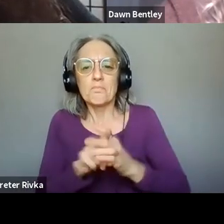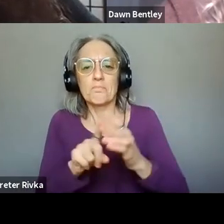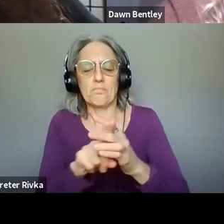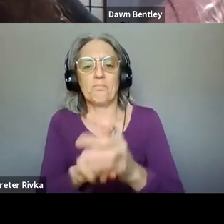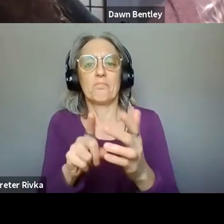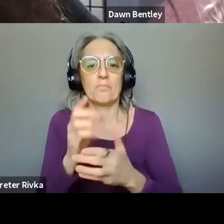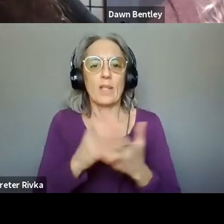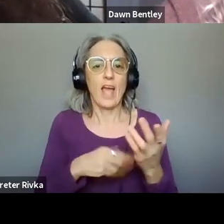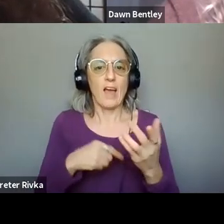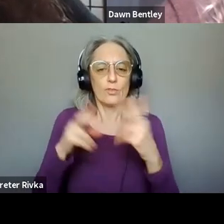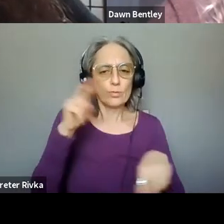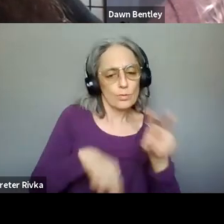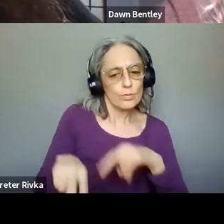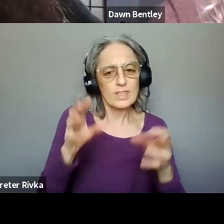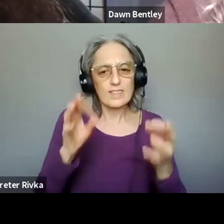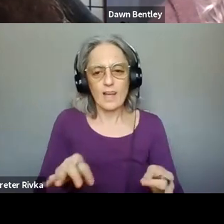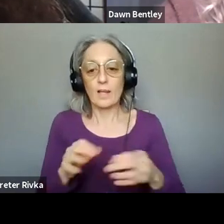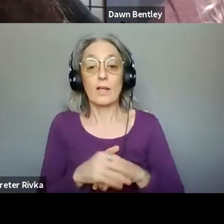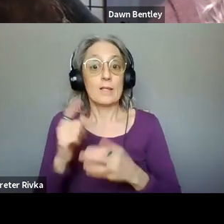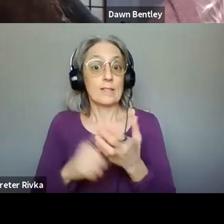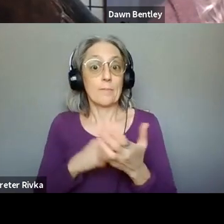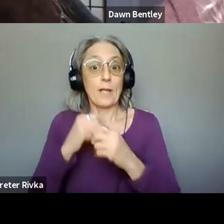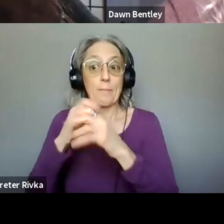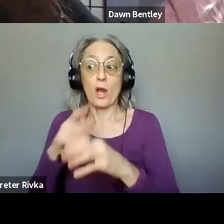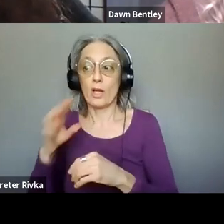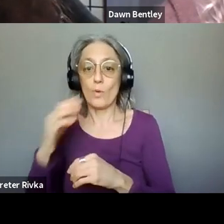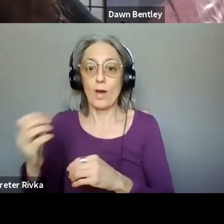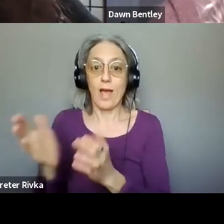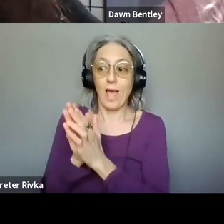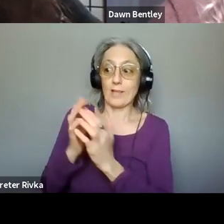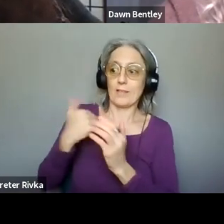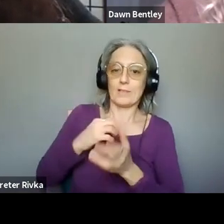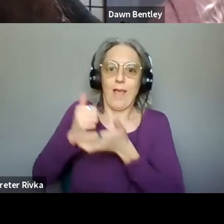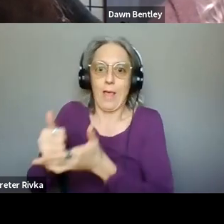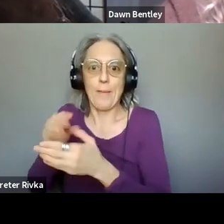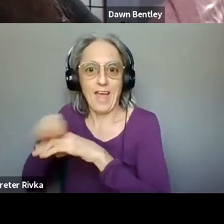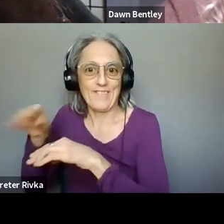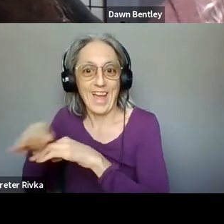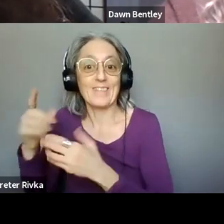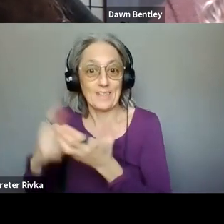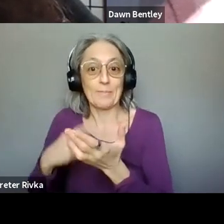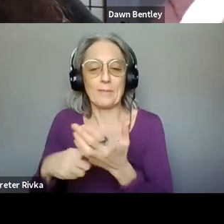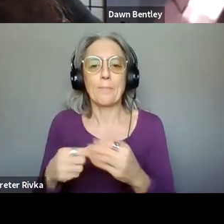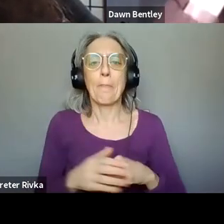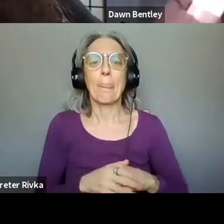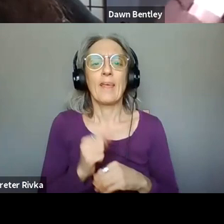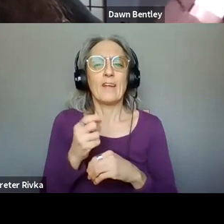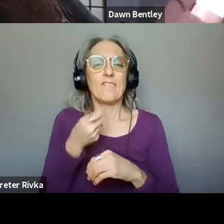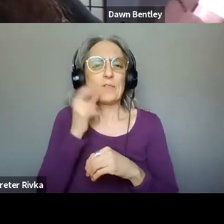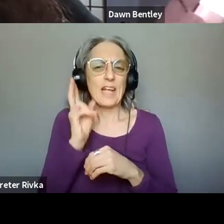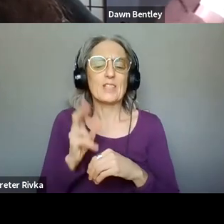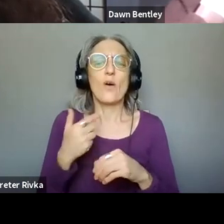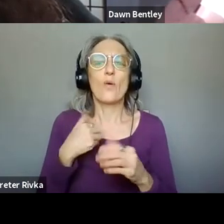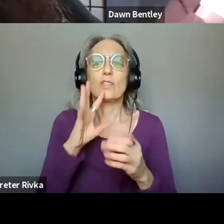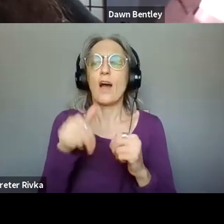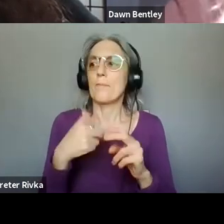guardians seek guidance from us. And we were talking the other day that one of the things right now